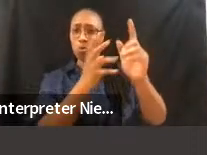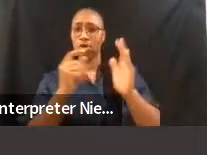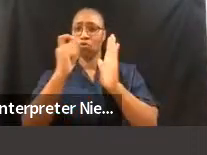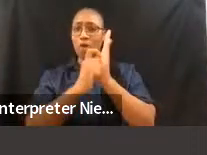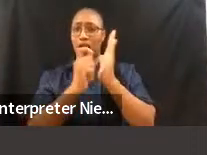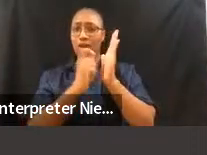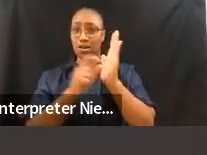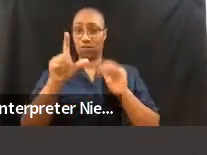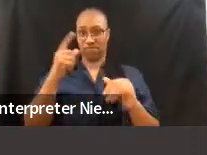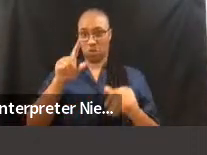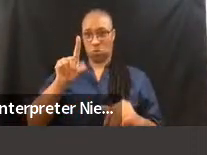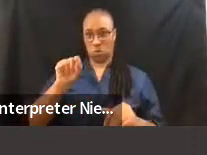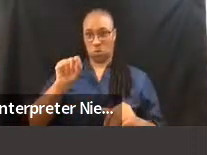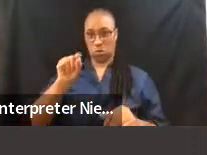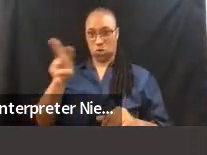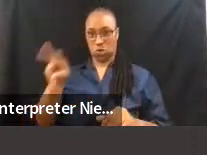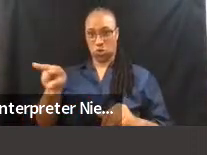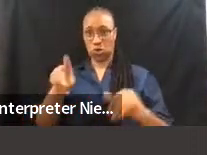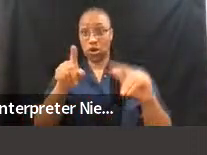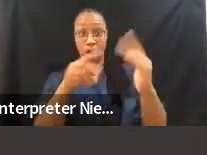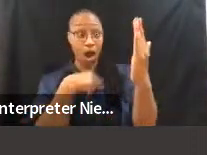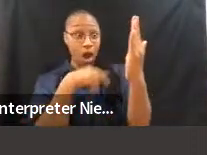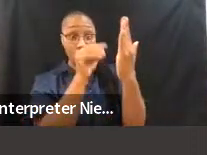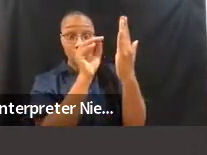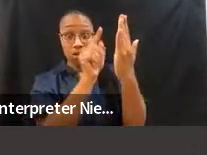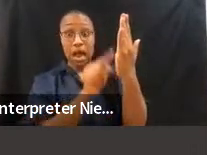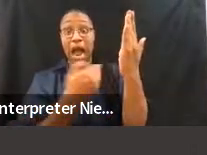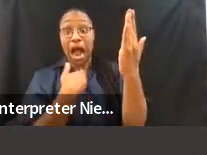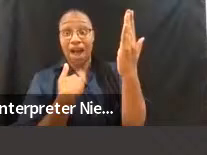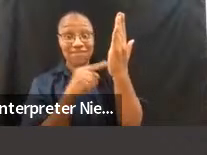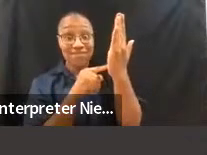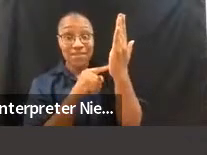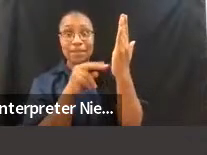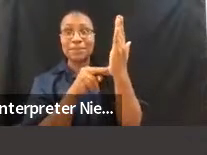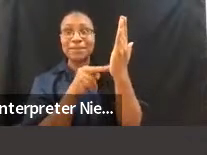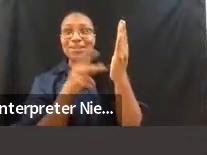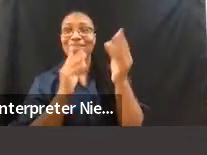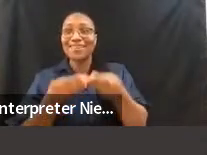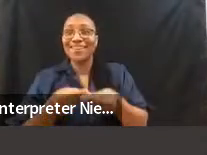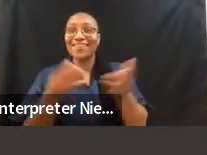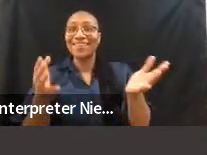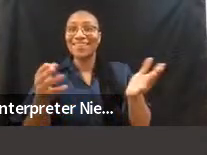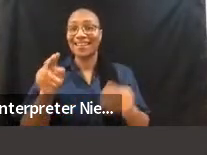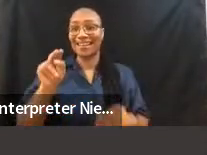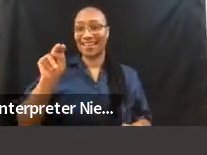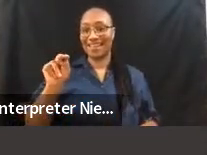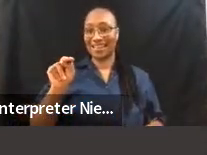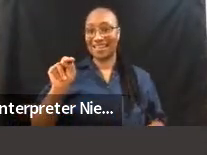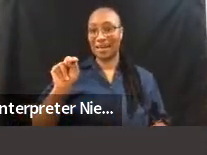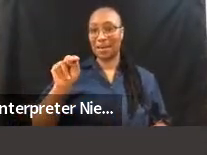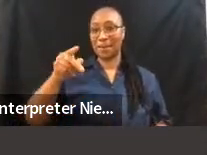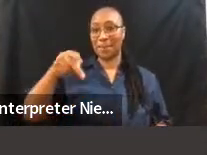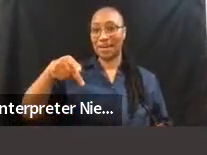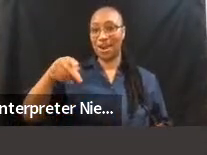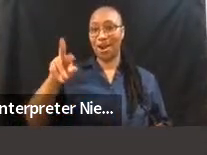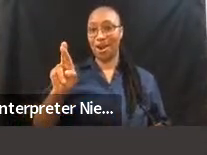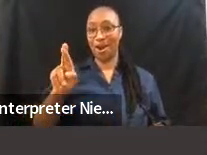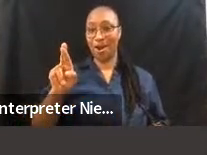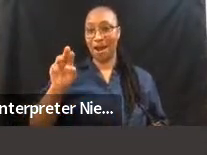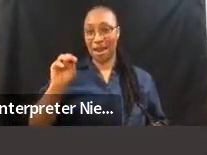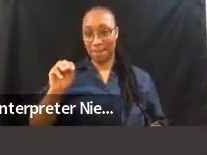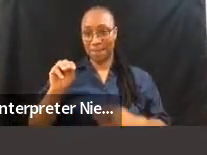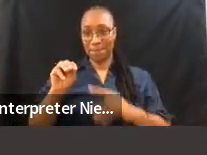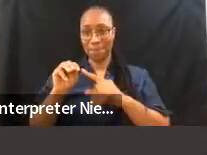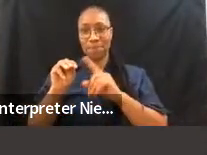an upcoming notice of proposed rulemaking on accessible equipment and furniture. It is not specific to